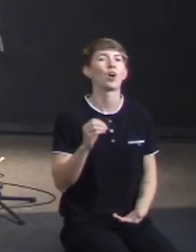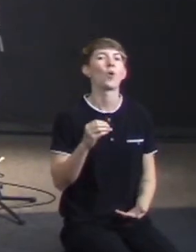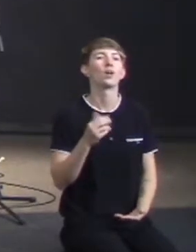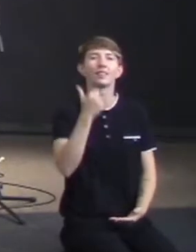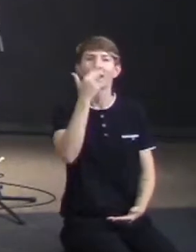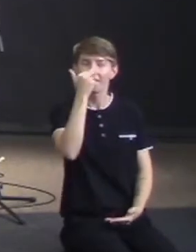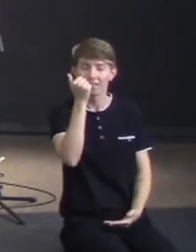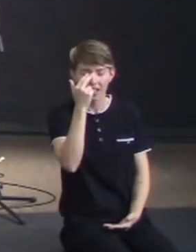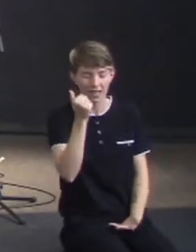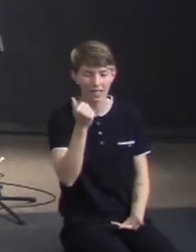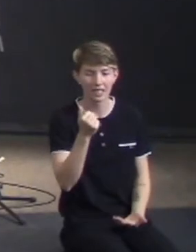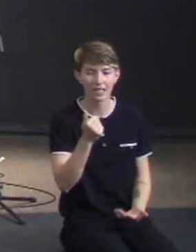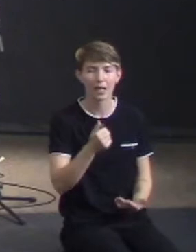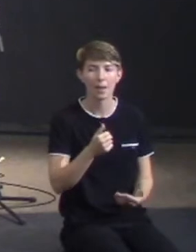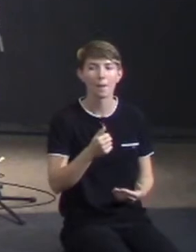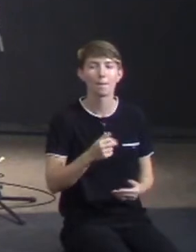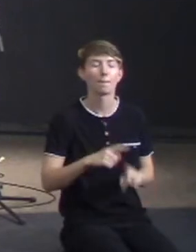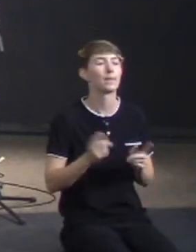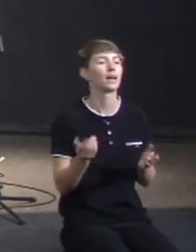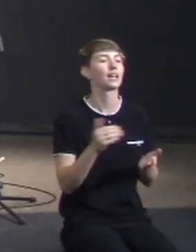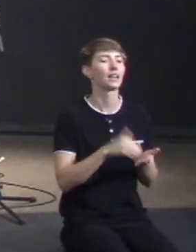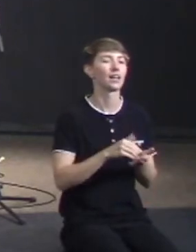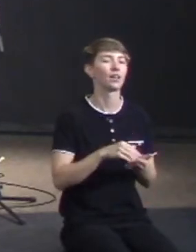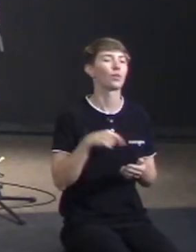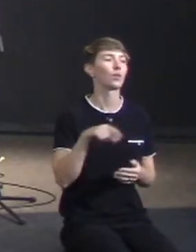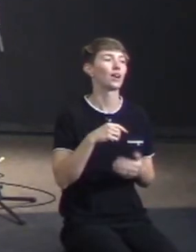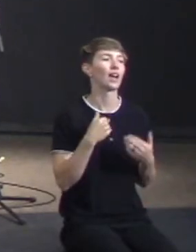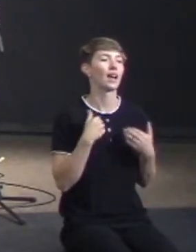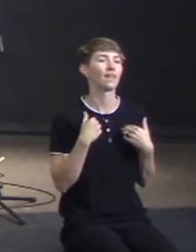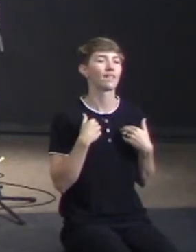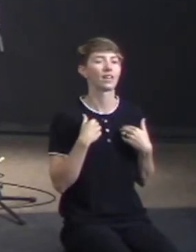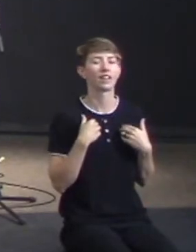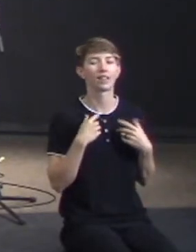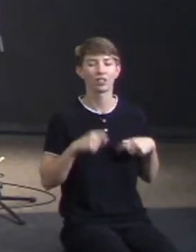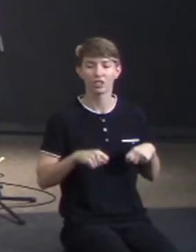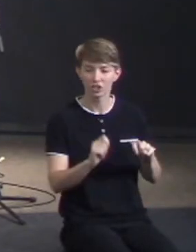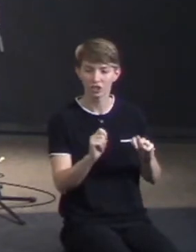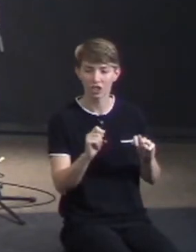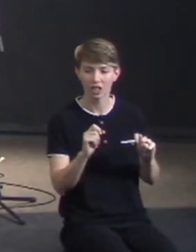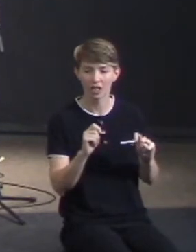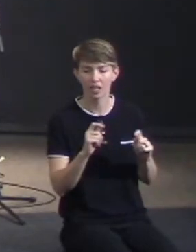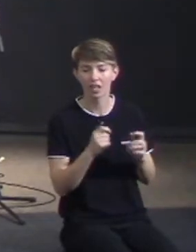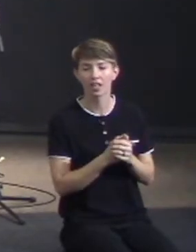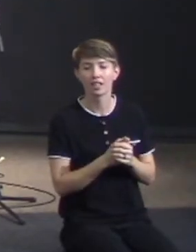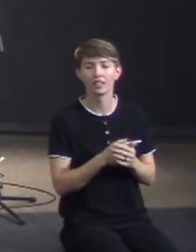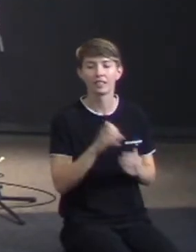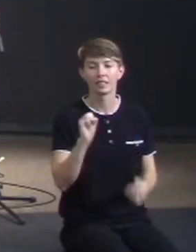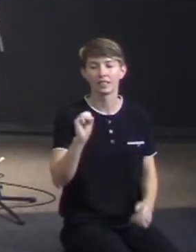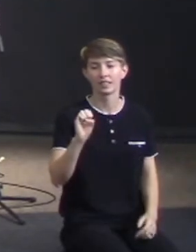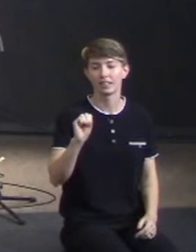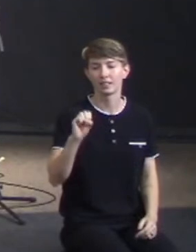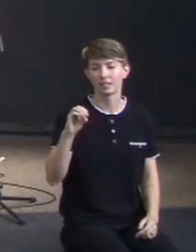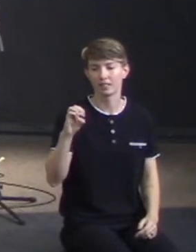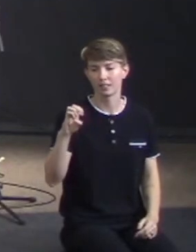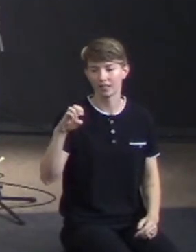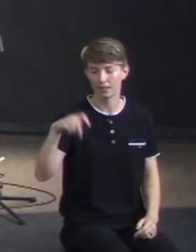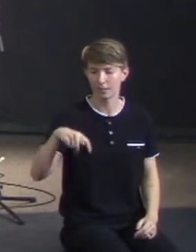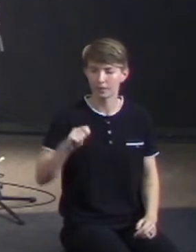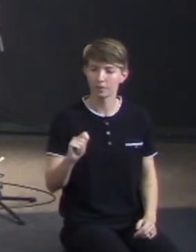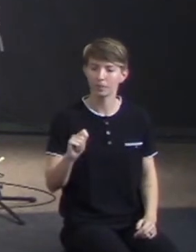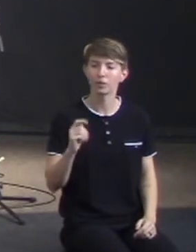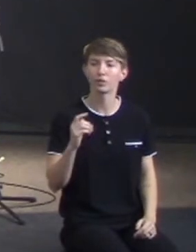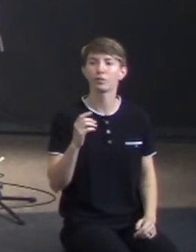funny. But again, we are having auditions on September 25th from 1 to 3.